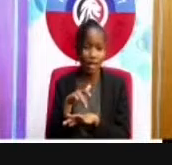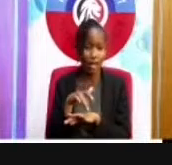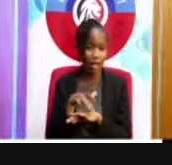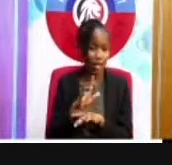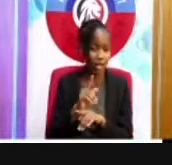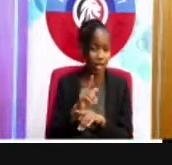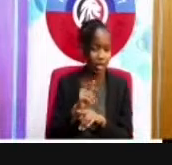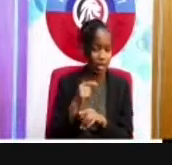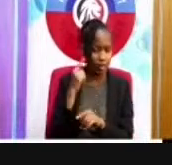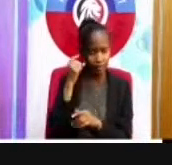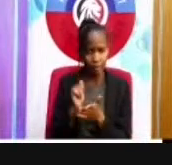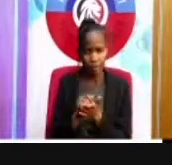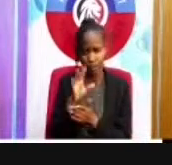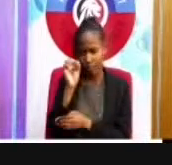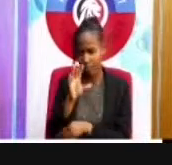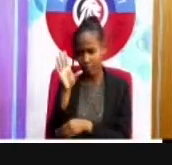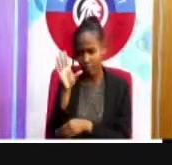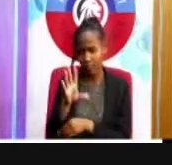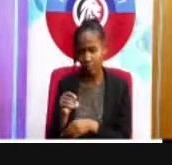Africa, there are 3 key